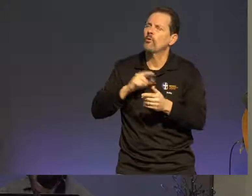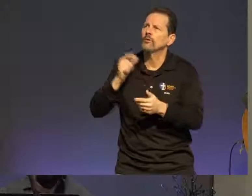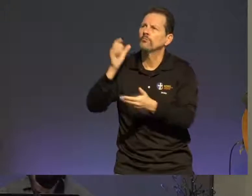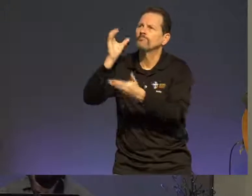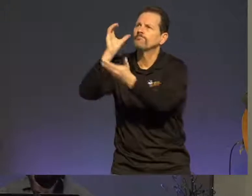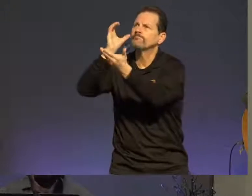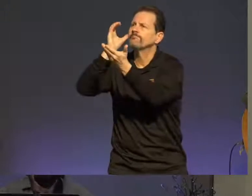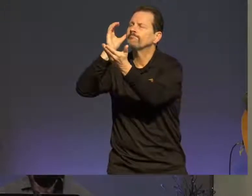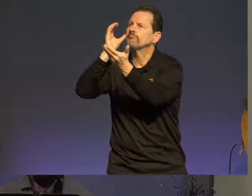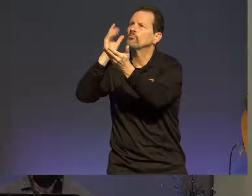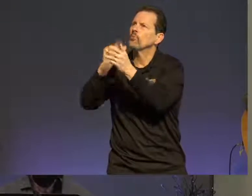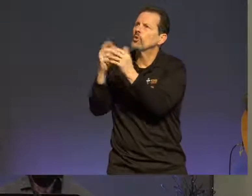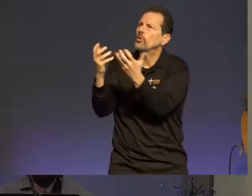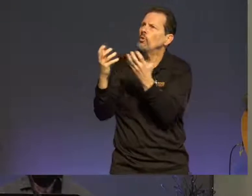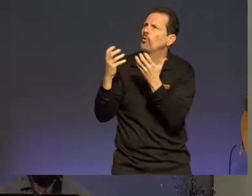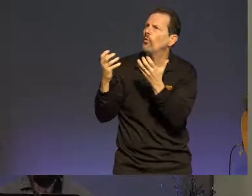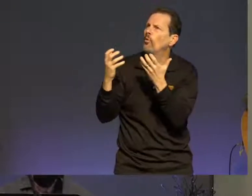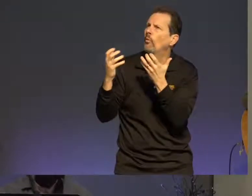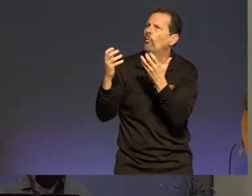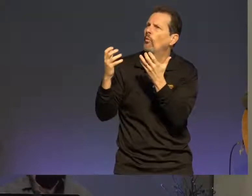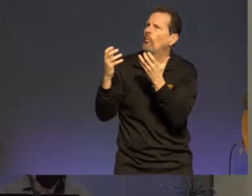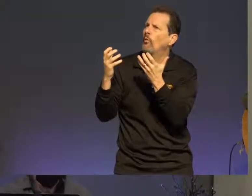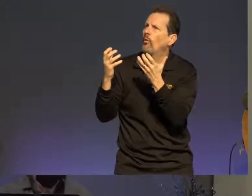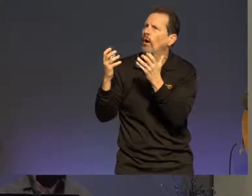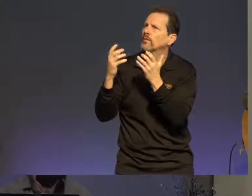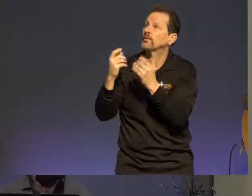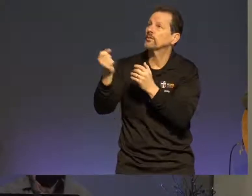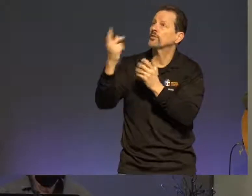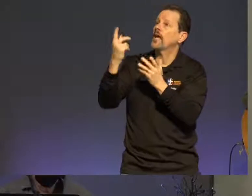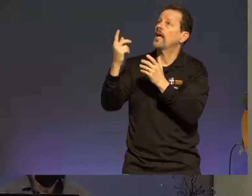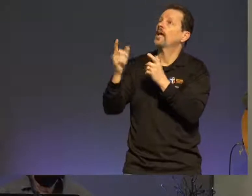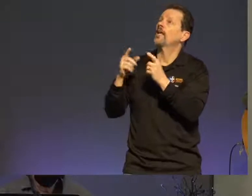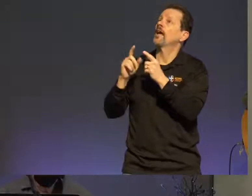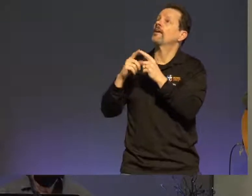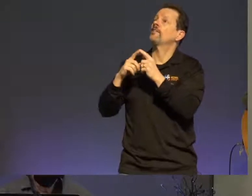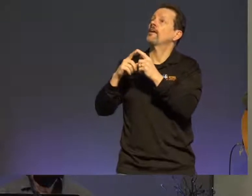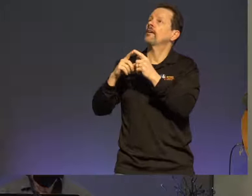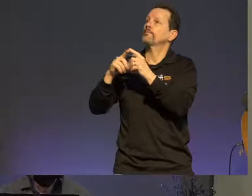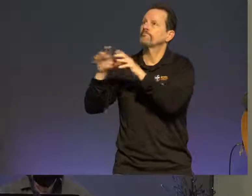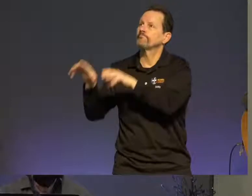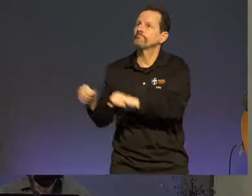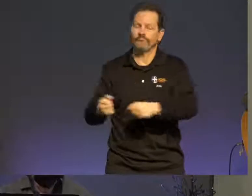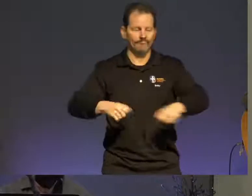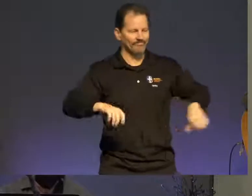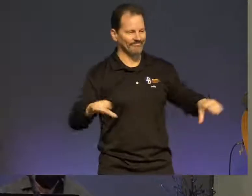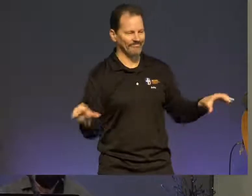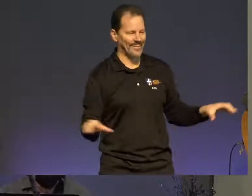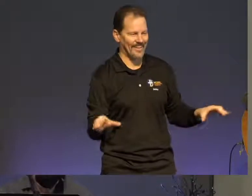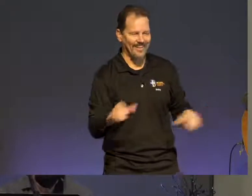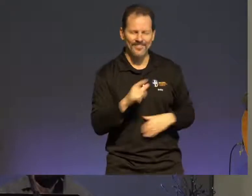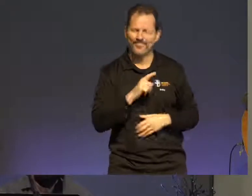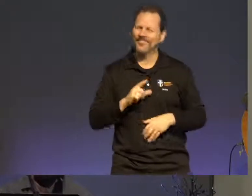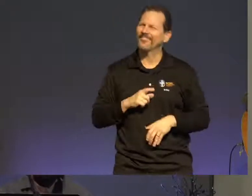in huge ways, and that we would respond. We thank you for all that